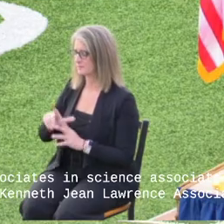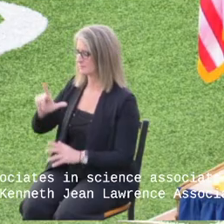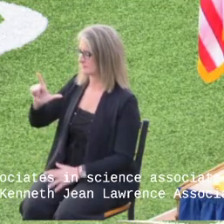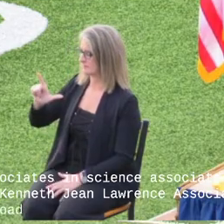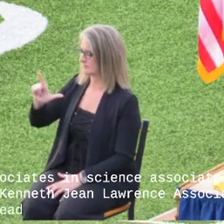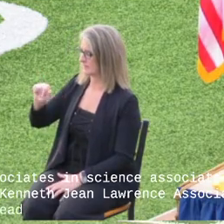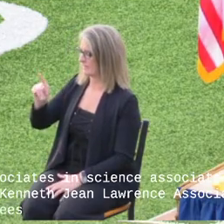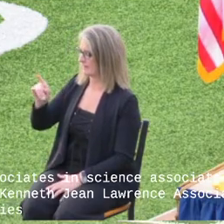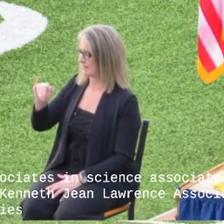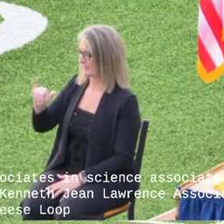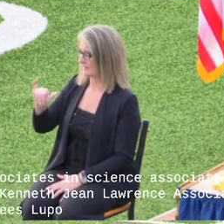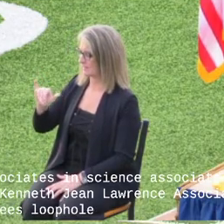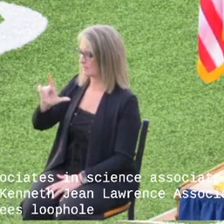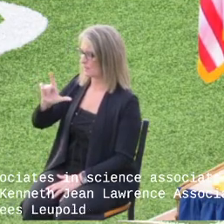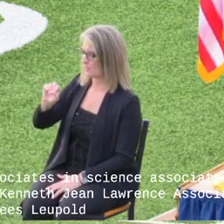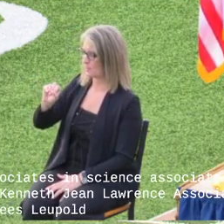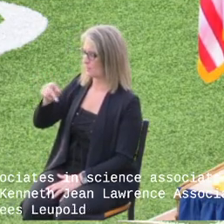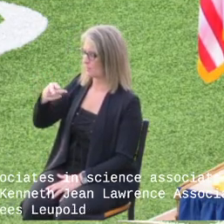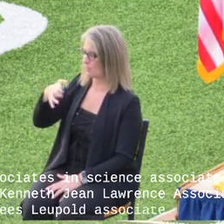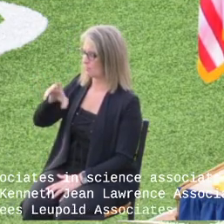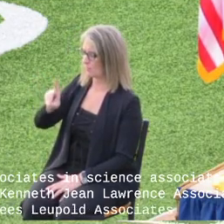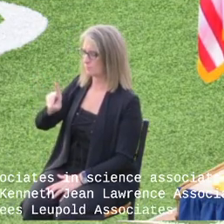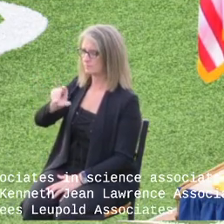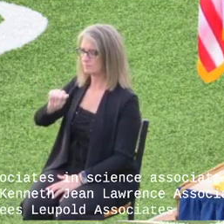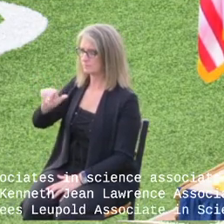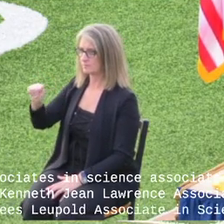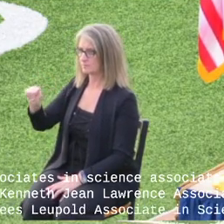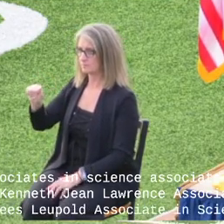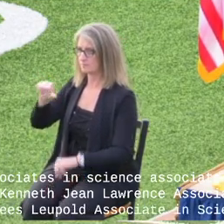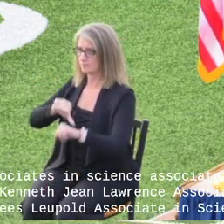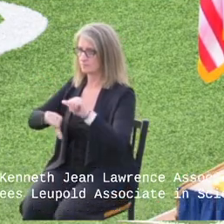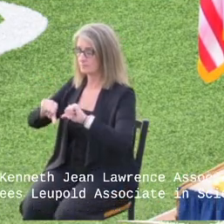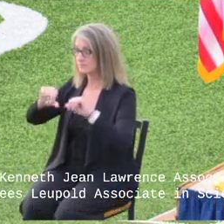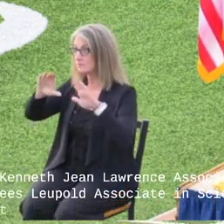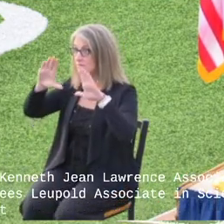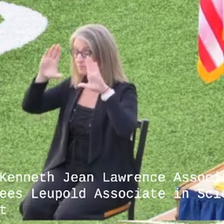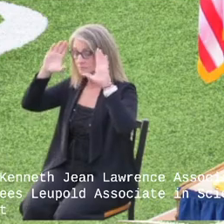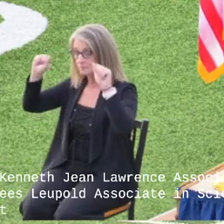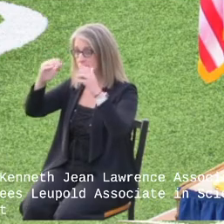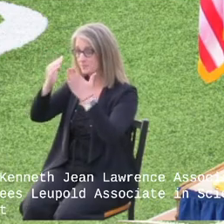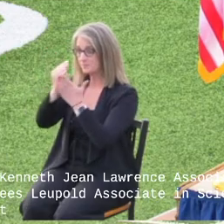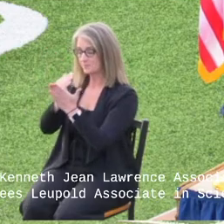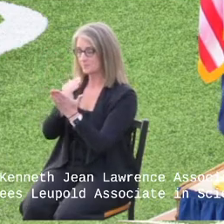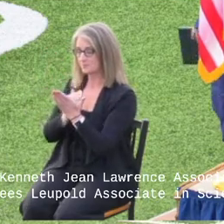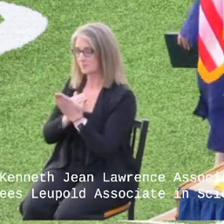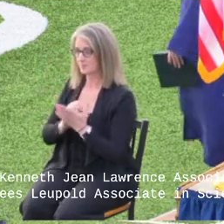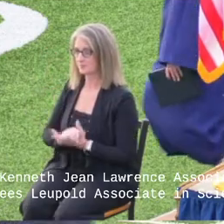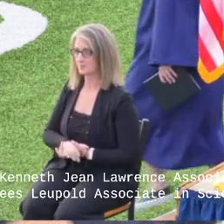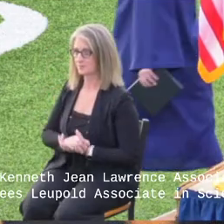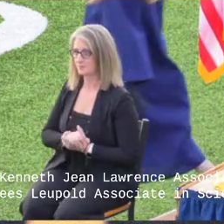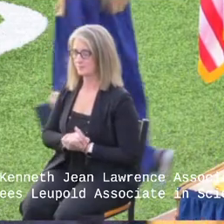Lakin Reese Leupold, Associate in Science, President's List.